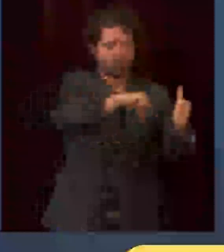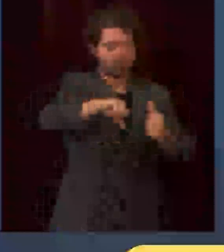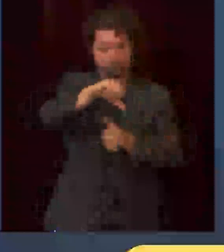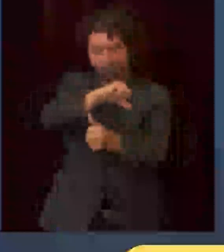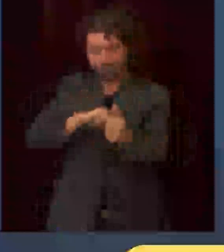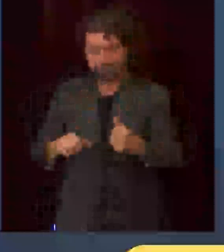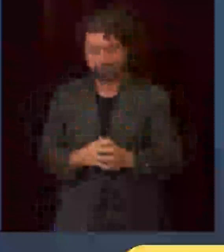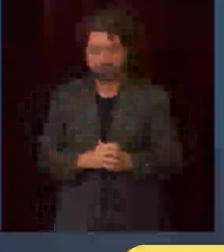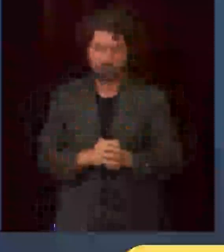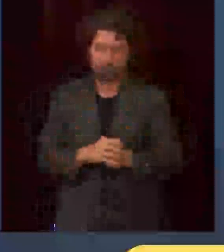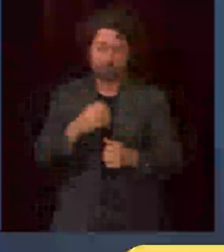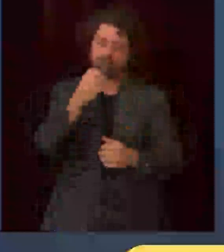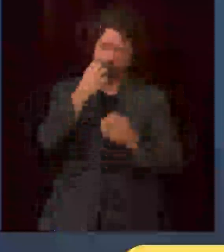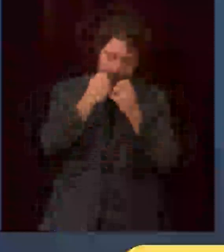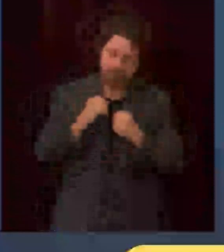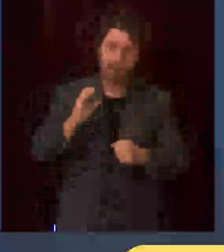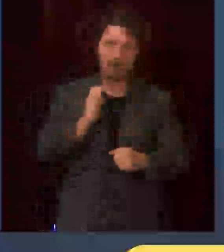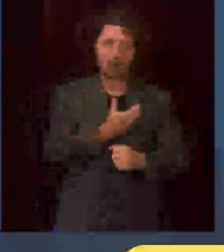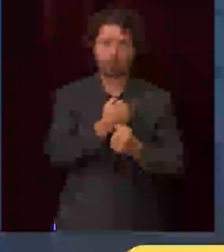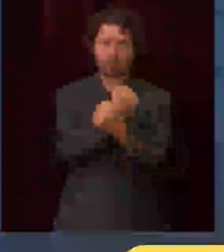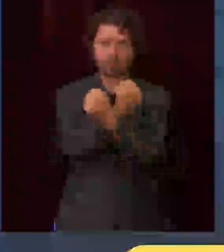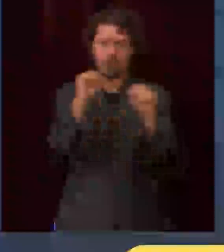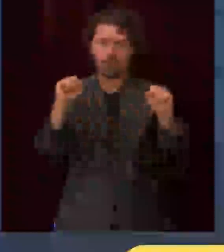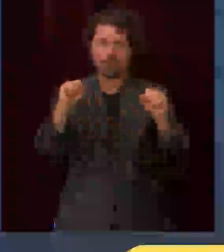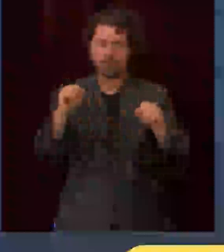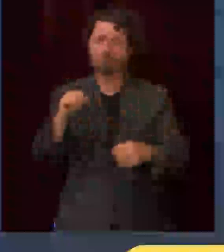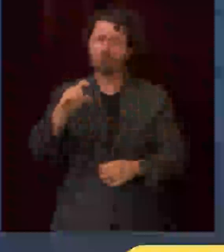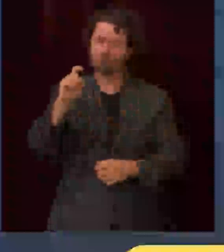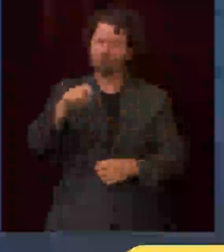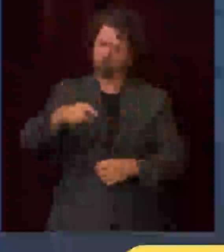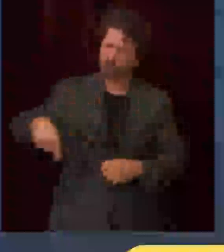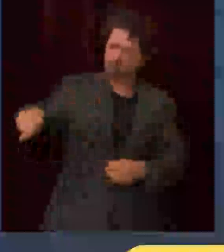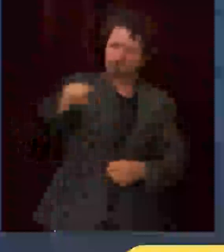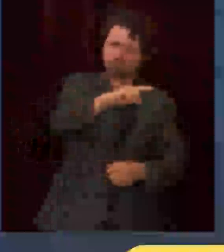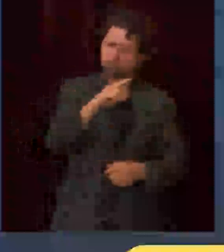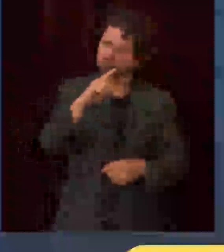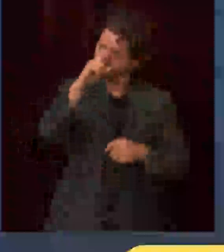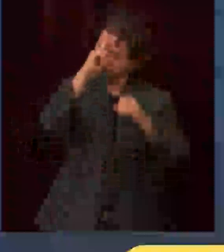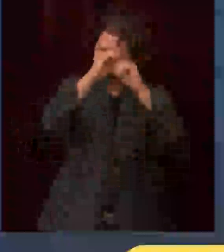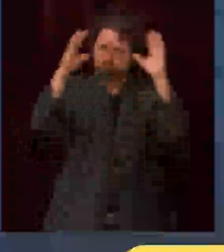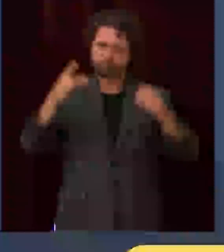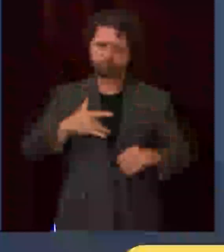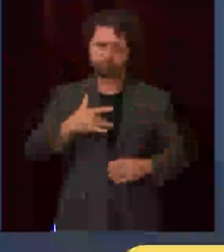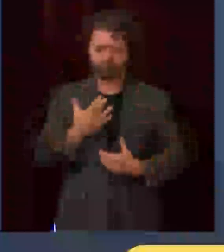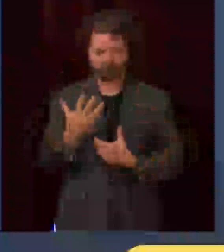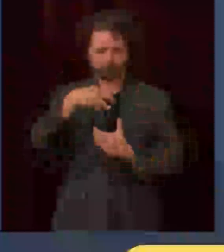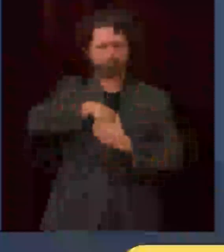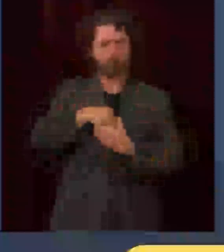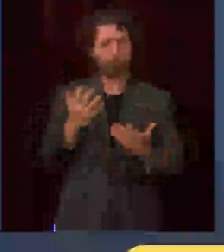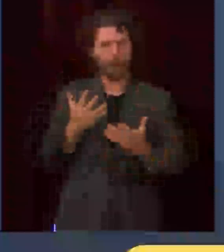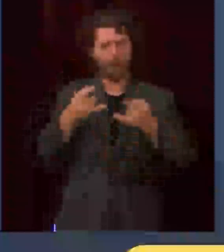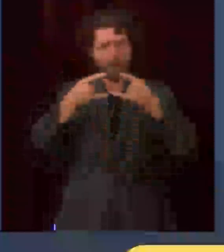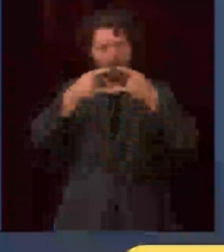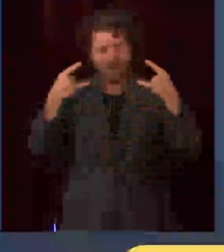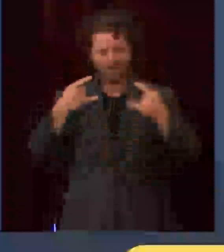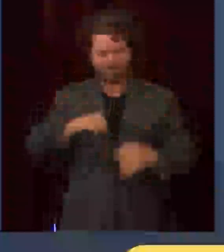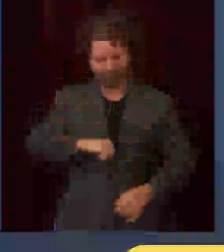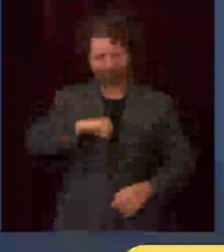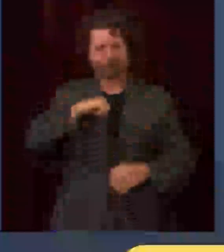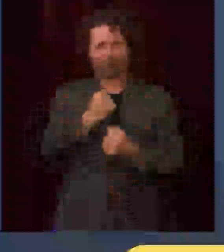of when we do this. And we can be pleased that it has now been shown to be an effective and critical tool in moving